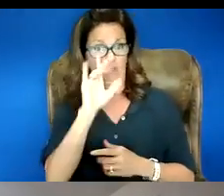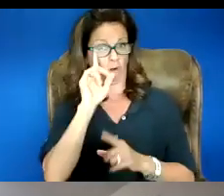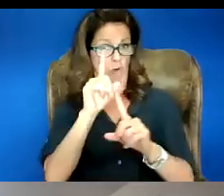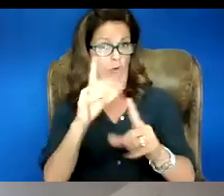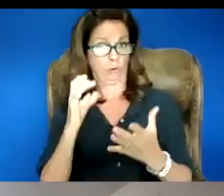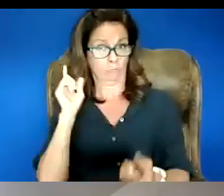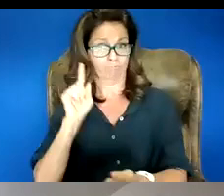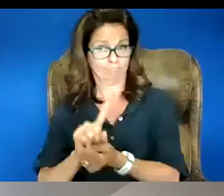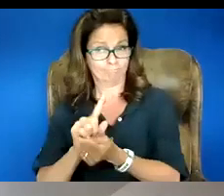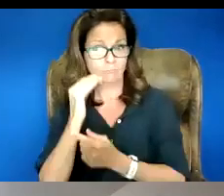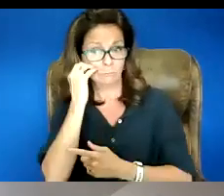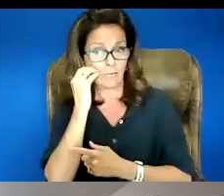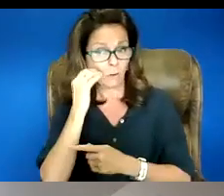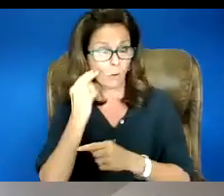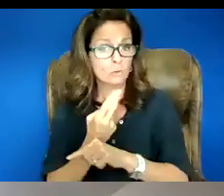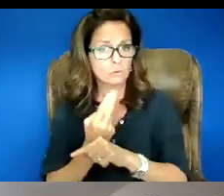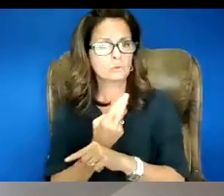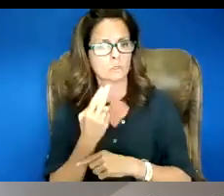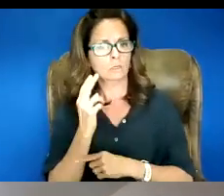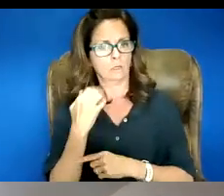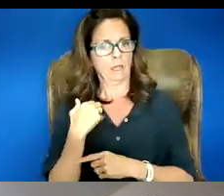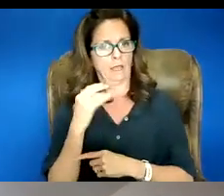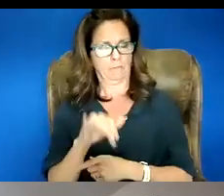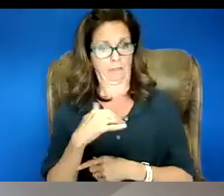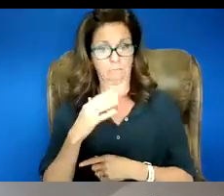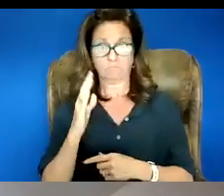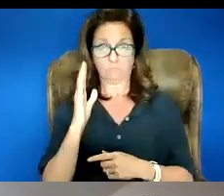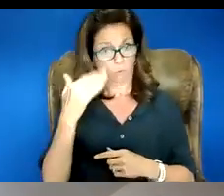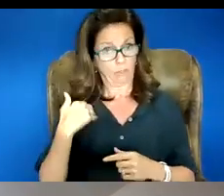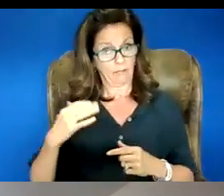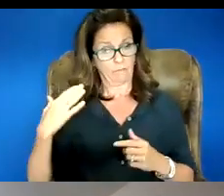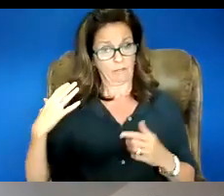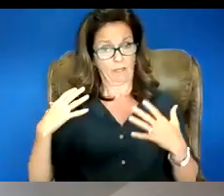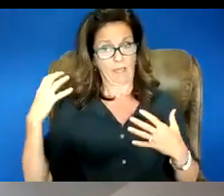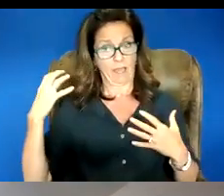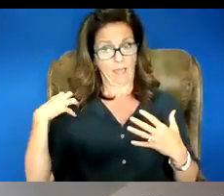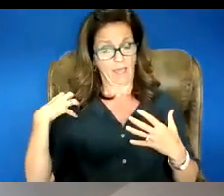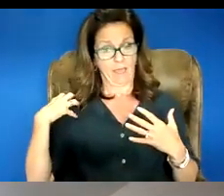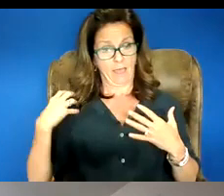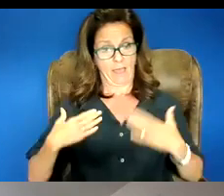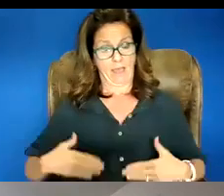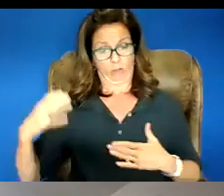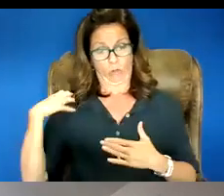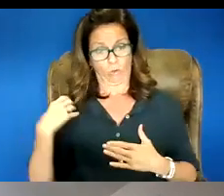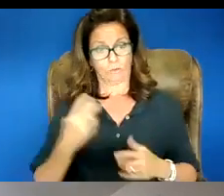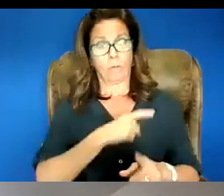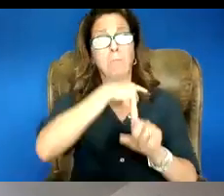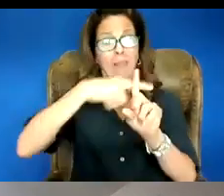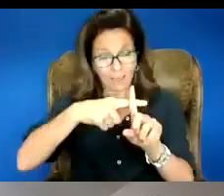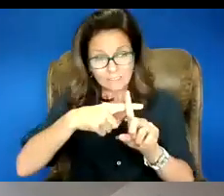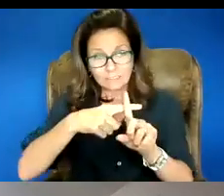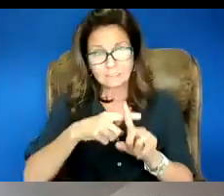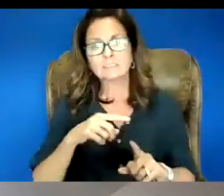we'll also, in addition to having your state of health coach, you'll have a quit line health coach. Maybe it's through the